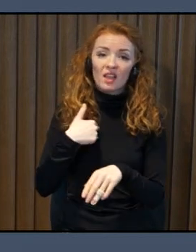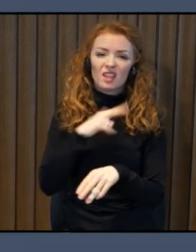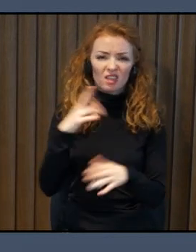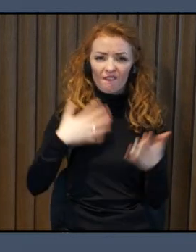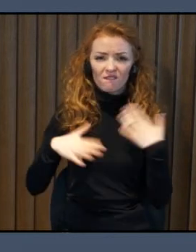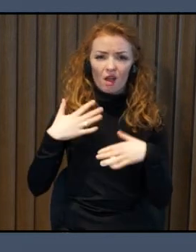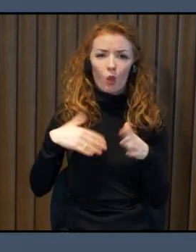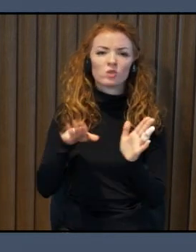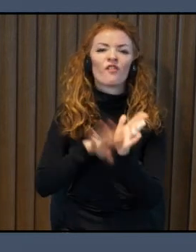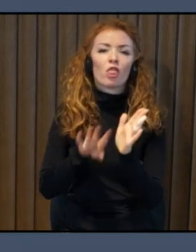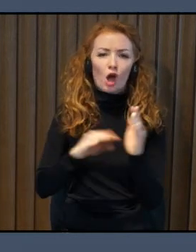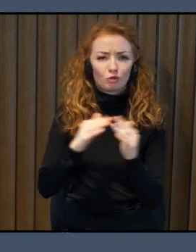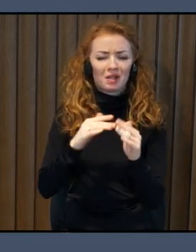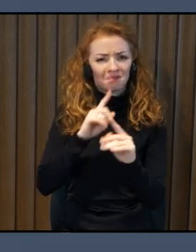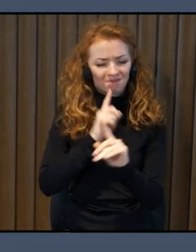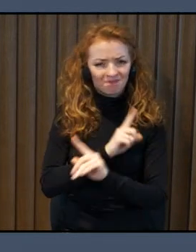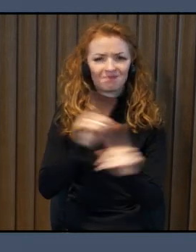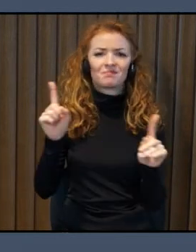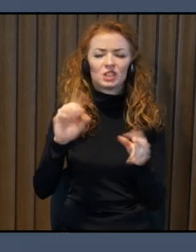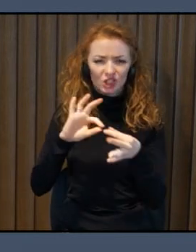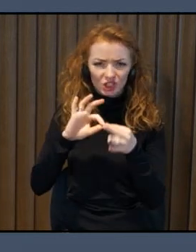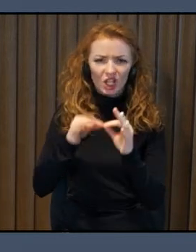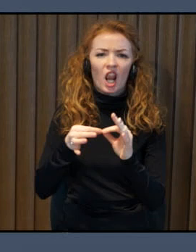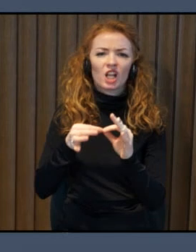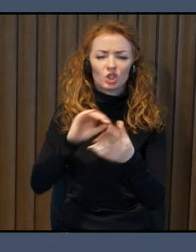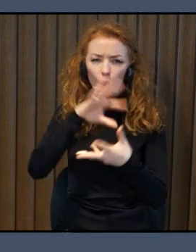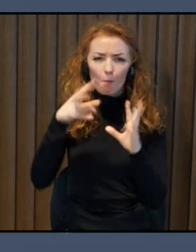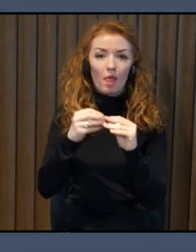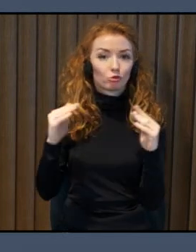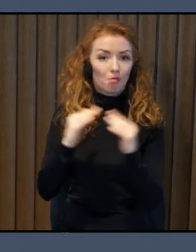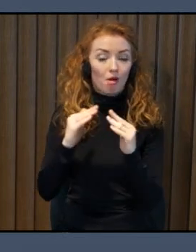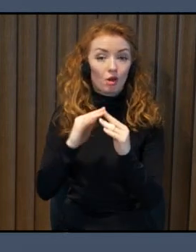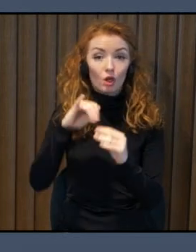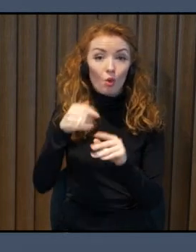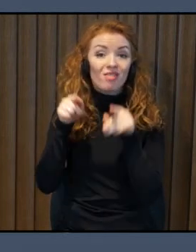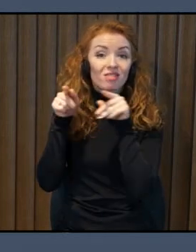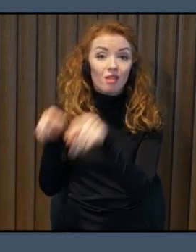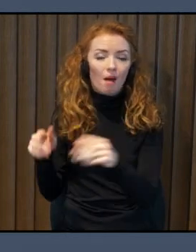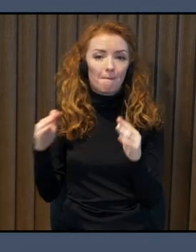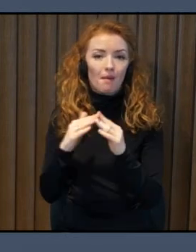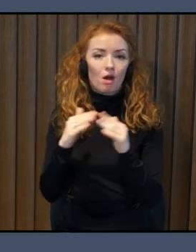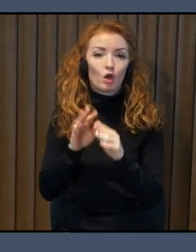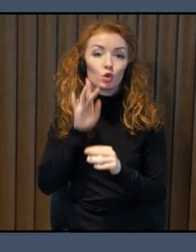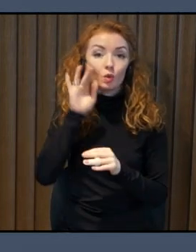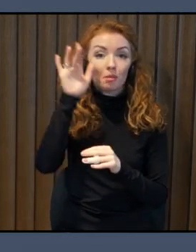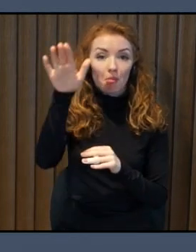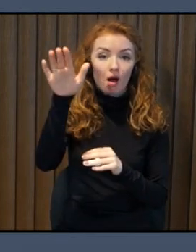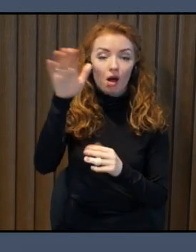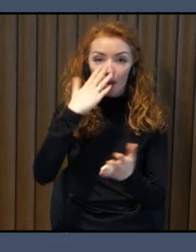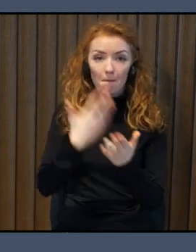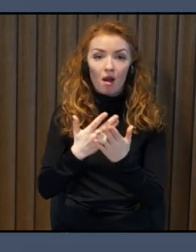to design a house for him. And he said, I don't want to have a simple house, I want to have a complex